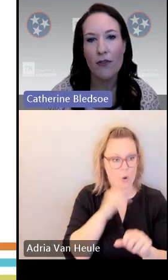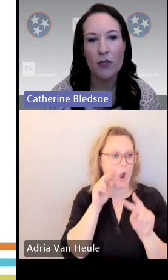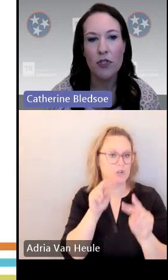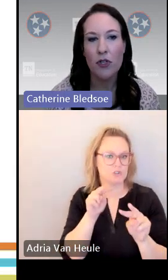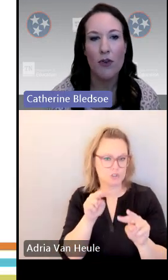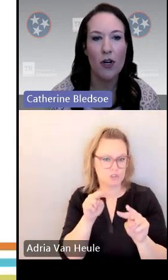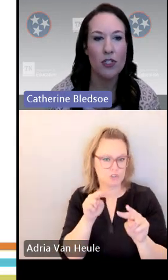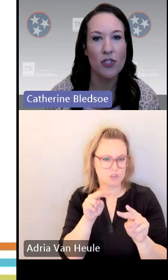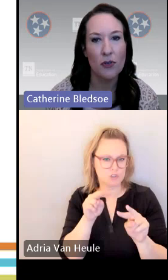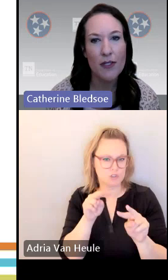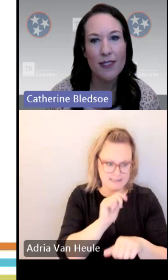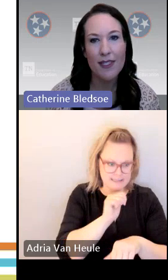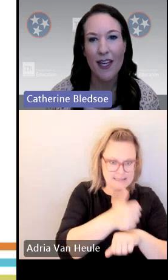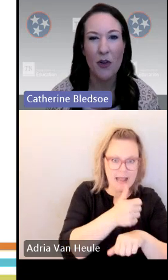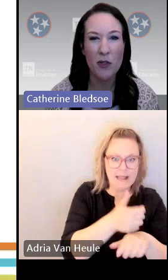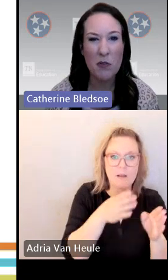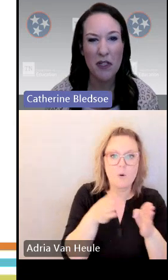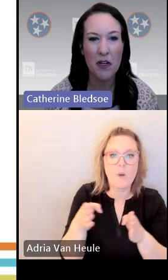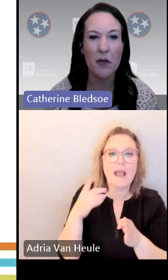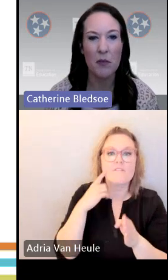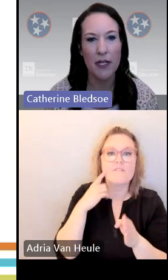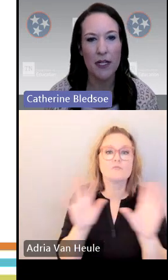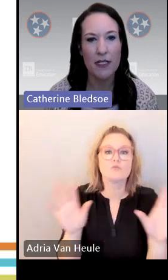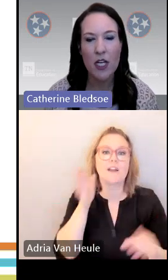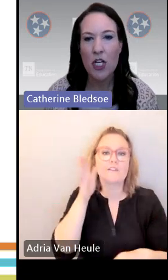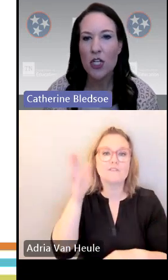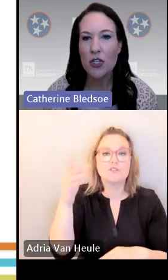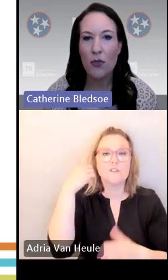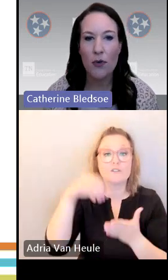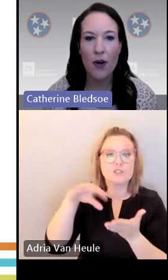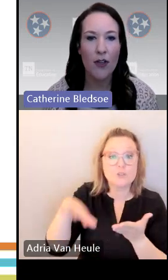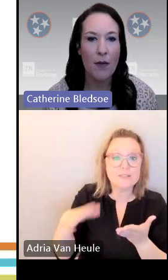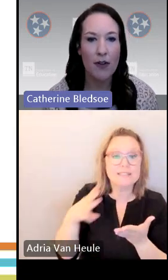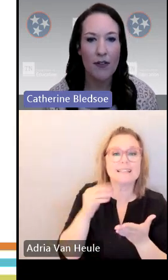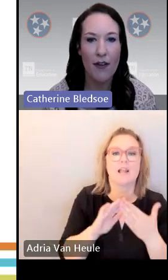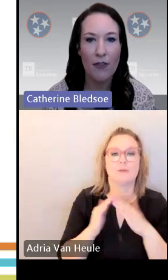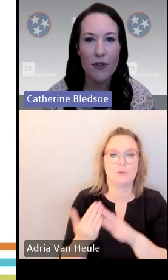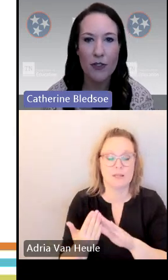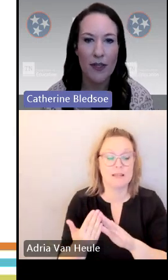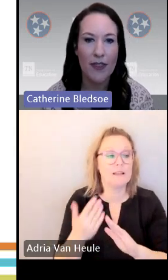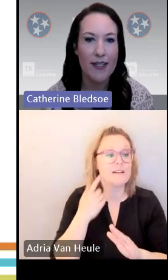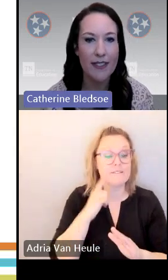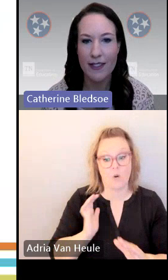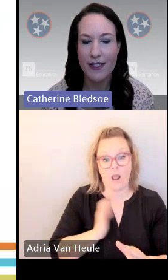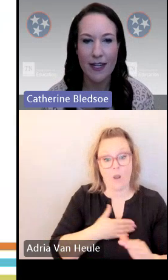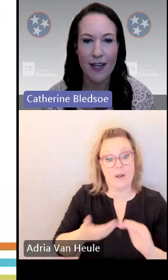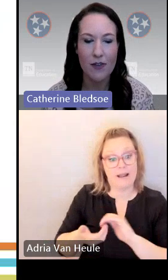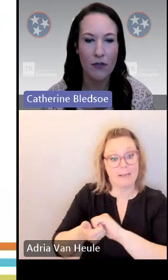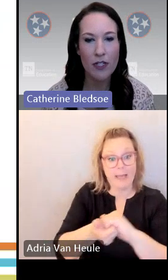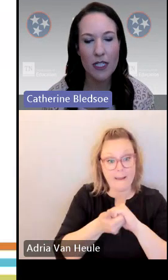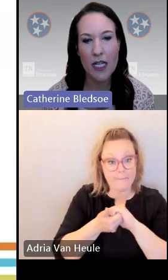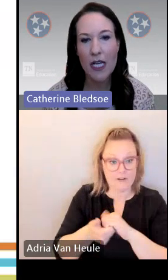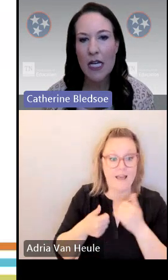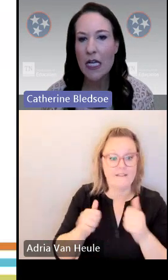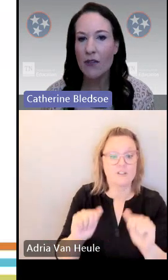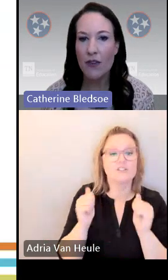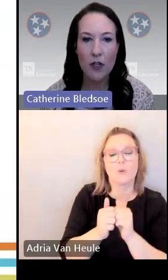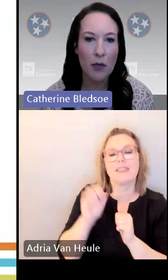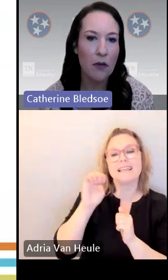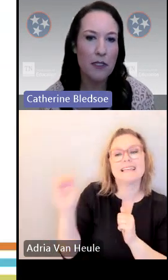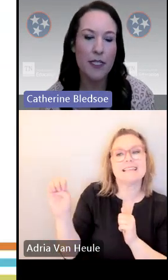for a brighter future for our students and ultimately our communities. So through our collaborative efforts with East Tennessee State